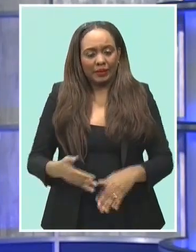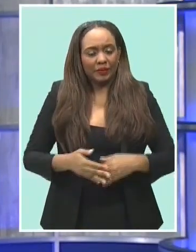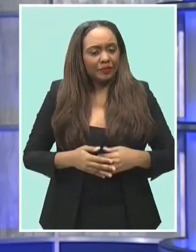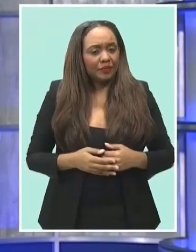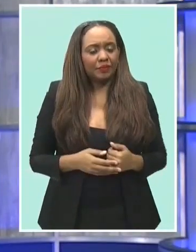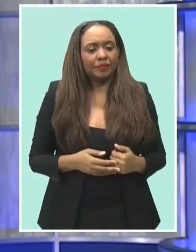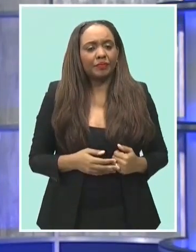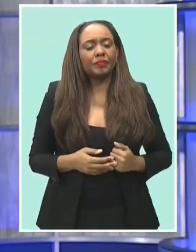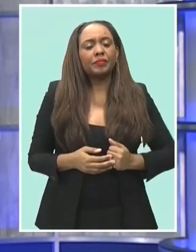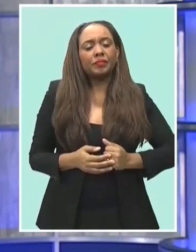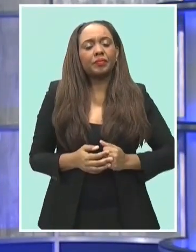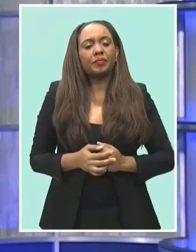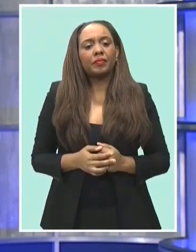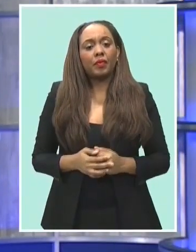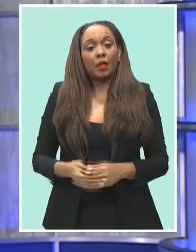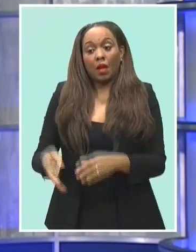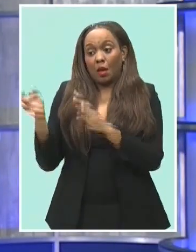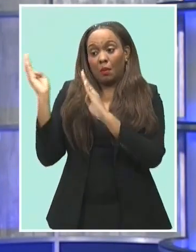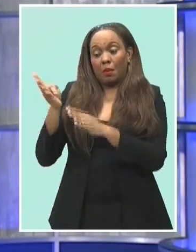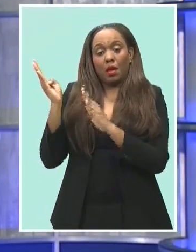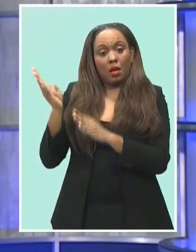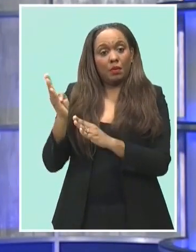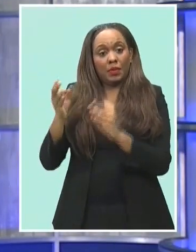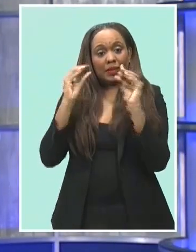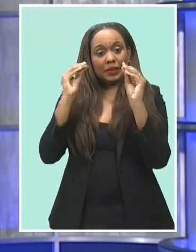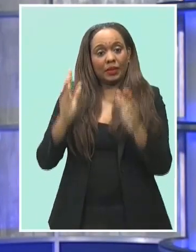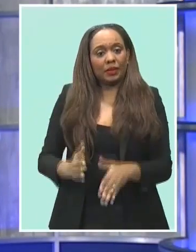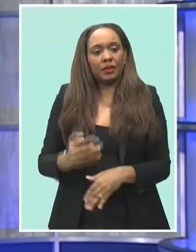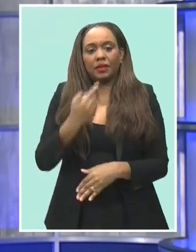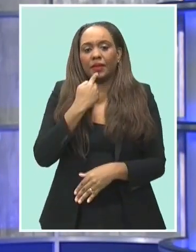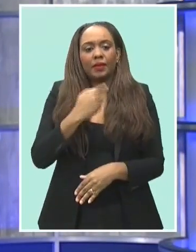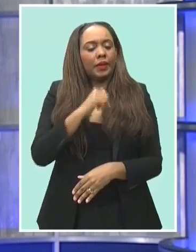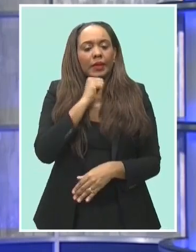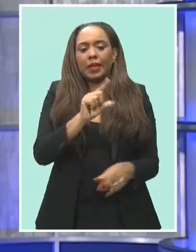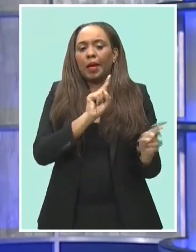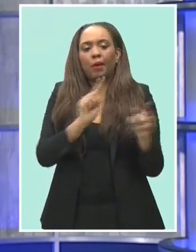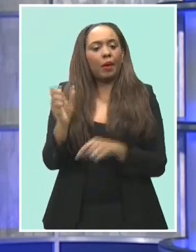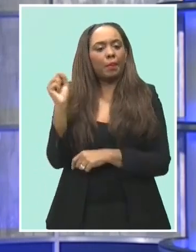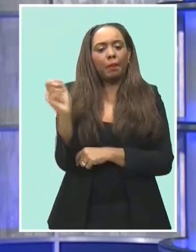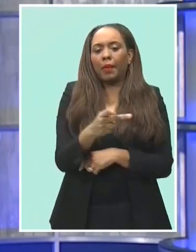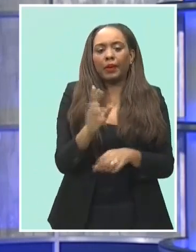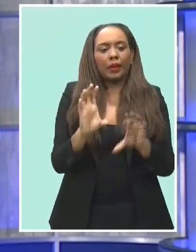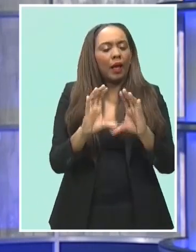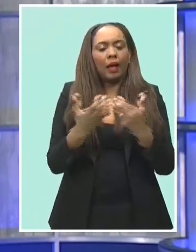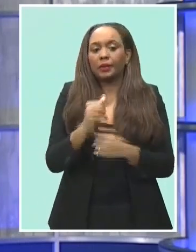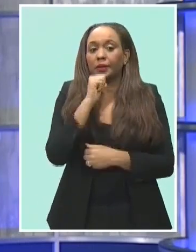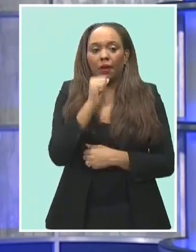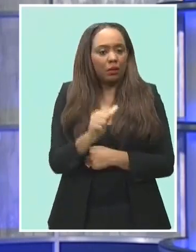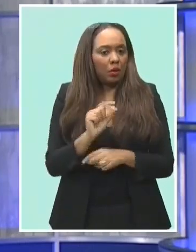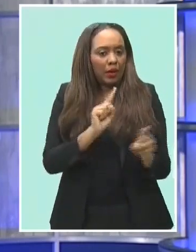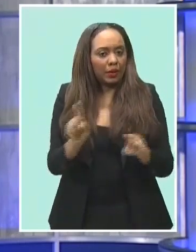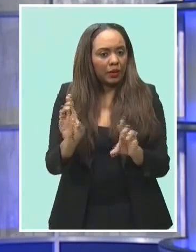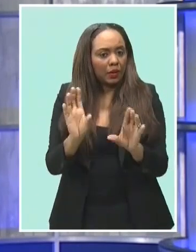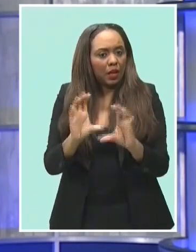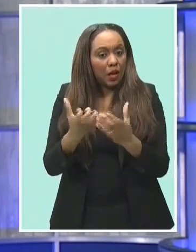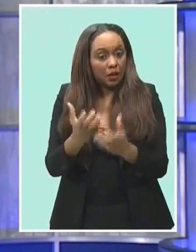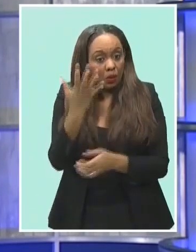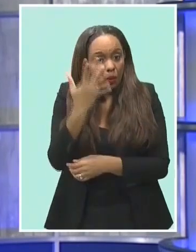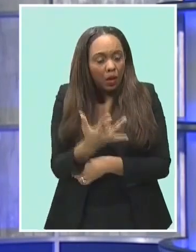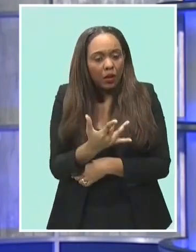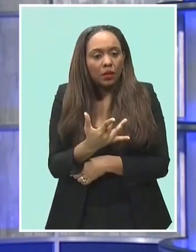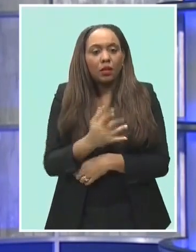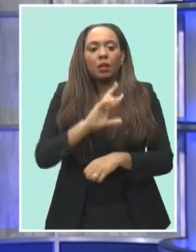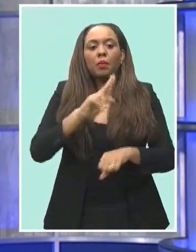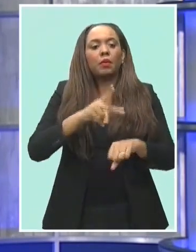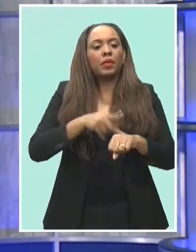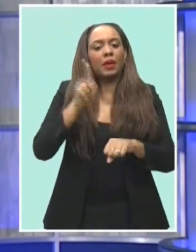Over to the Bahamas now. Teachers at a local public school say they will not be returning to the classroom come next week unless the school's